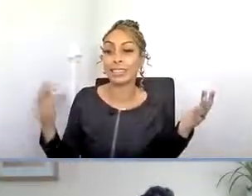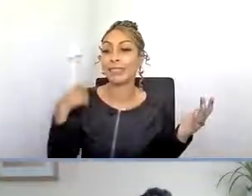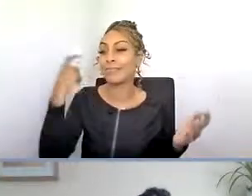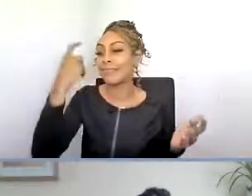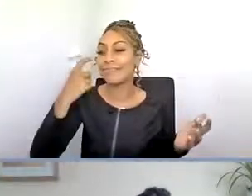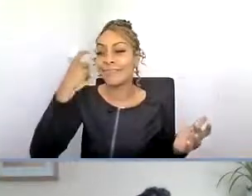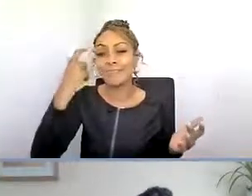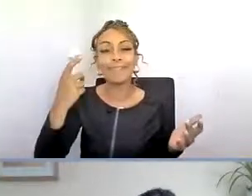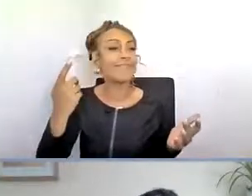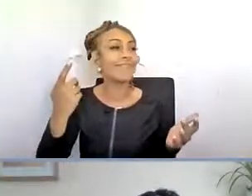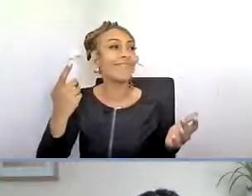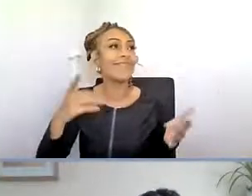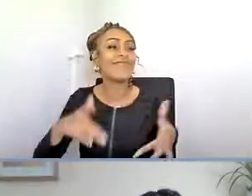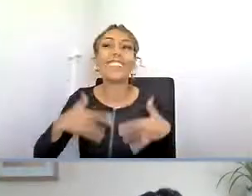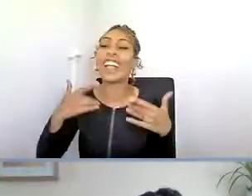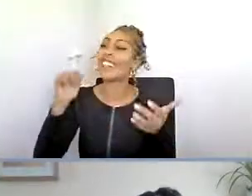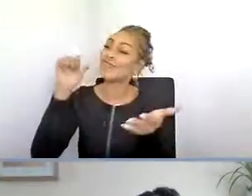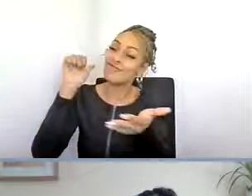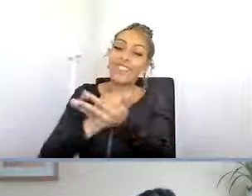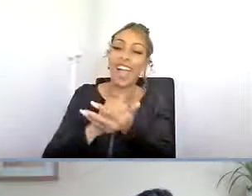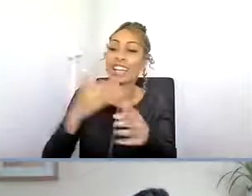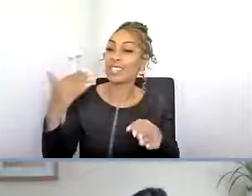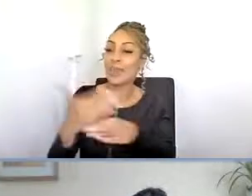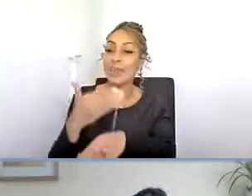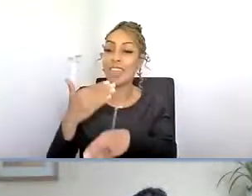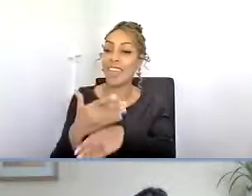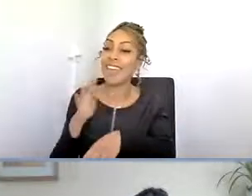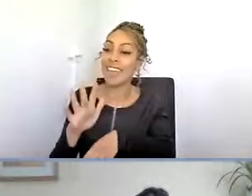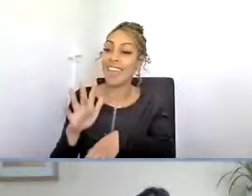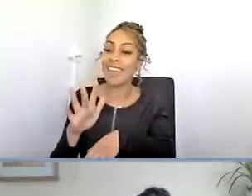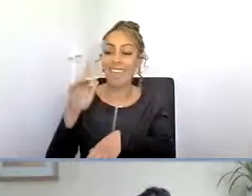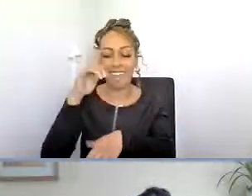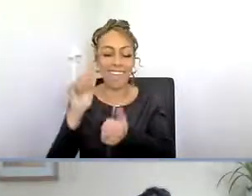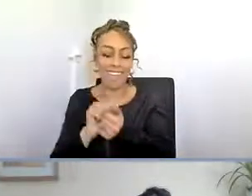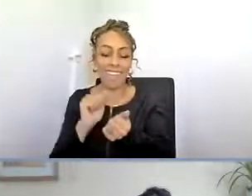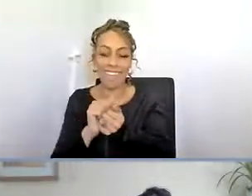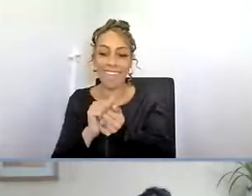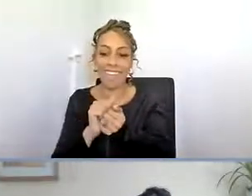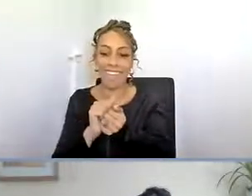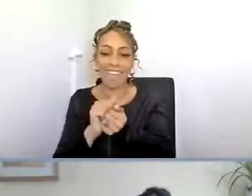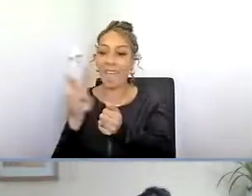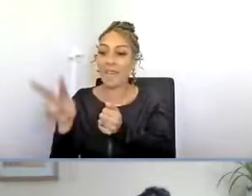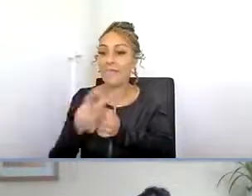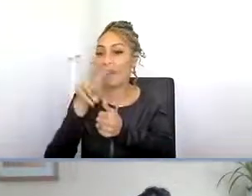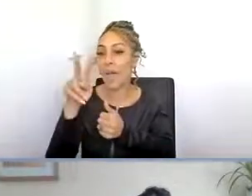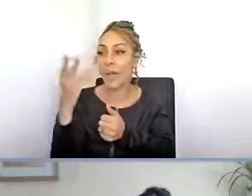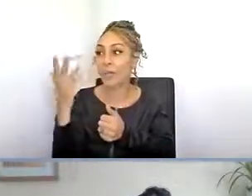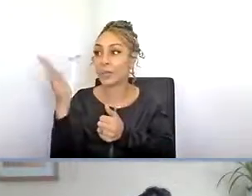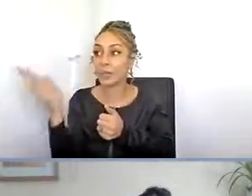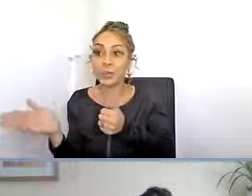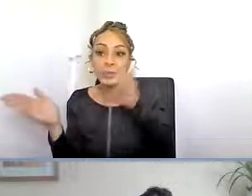just very much felt like the right work to buy, on bearing in mind both those sort of two sides of thinking